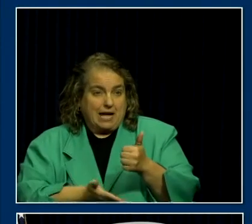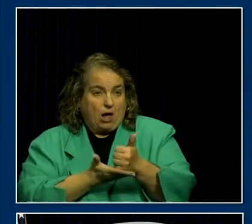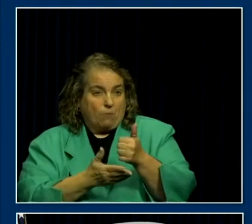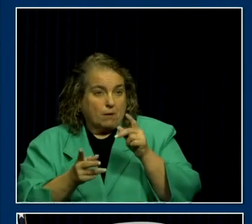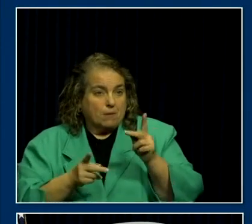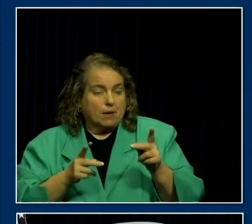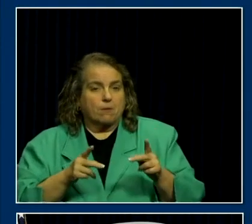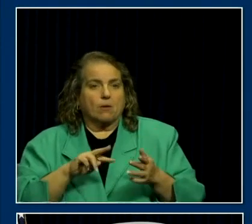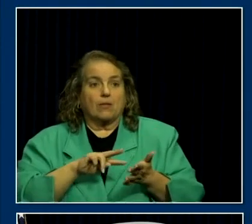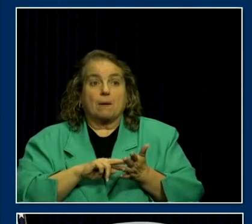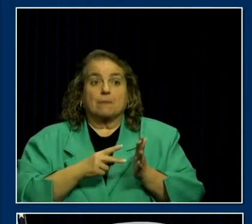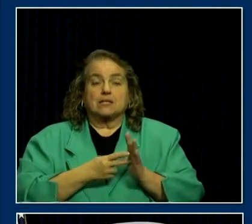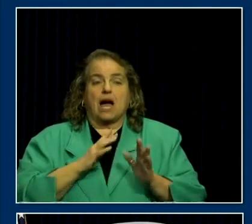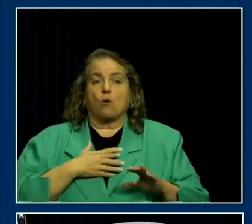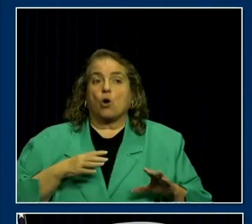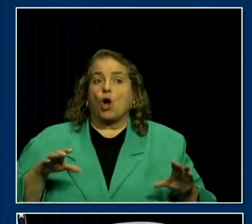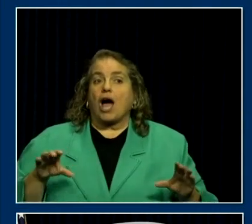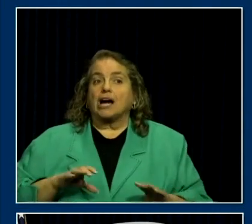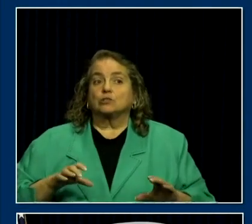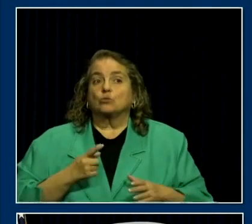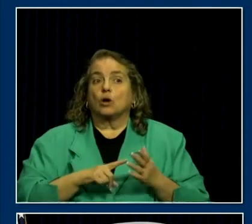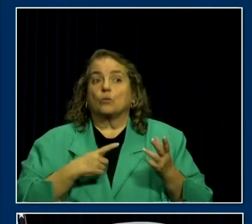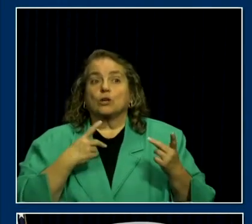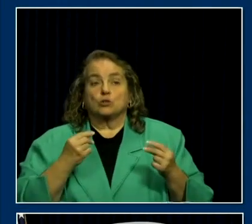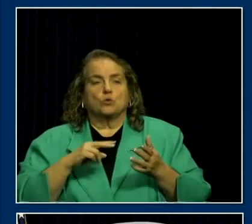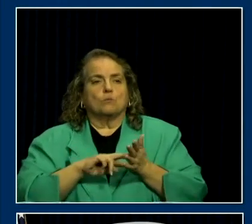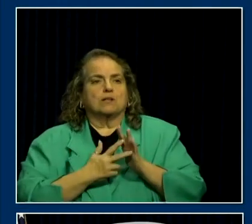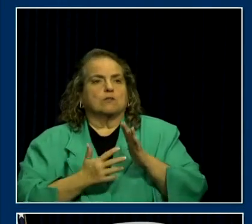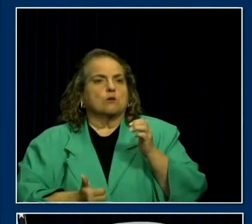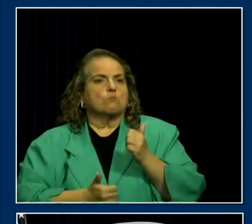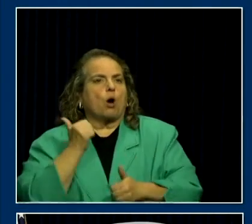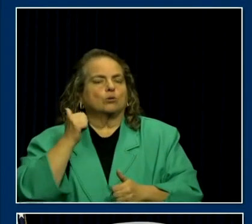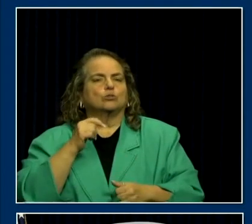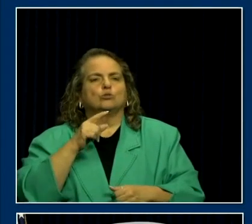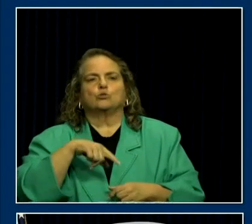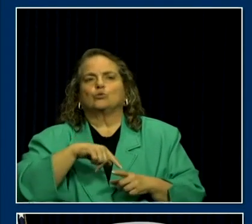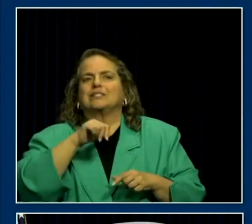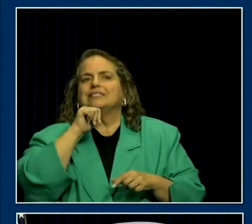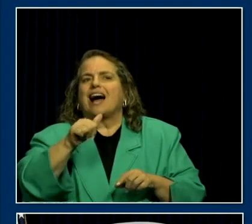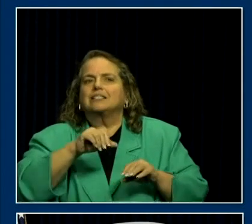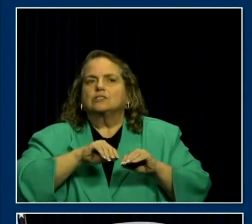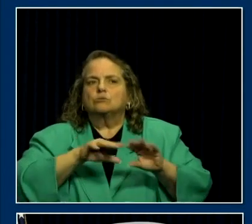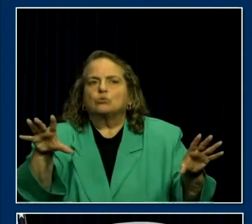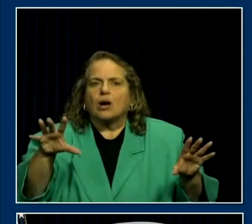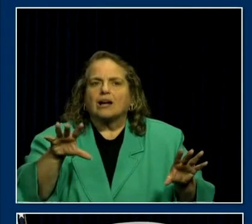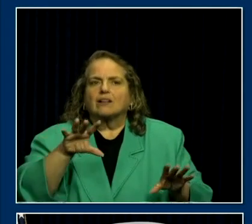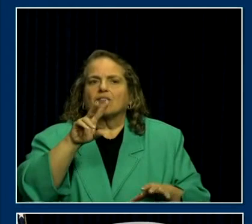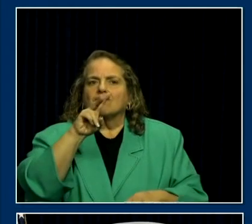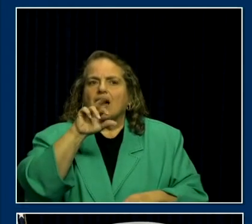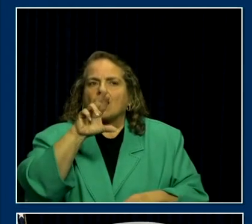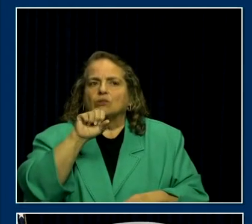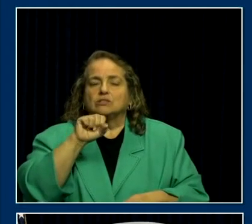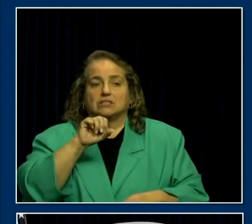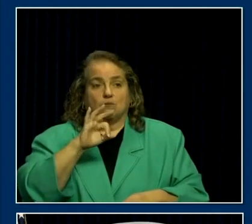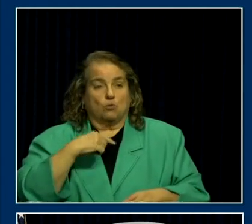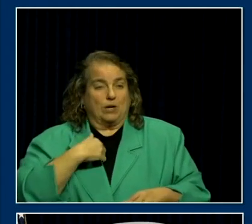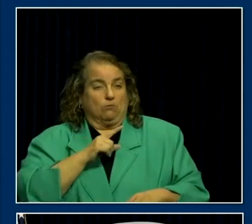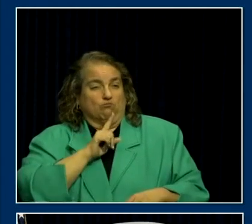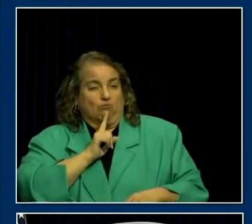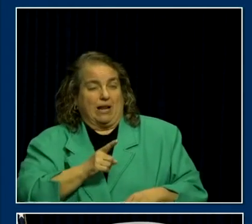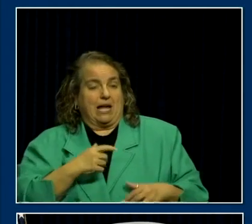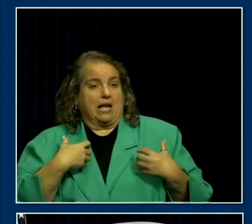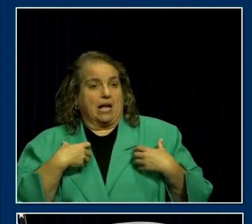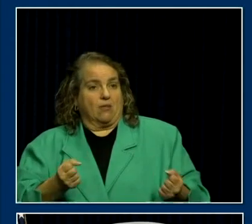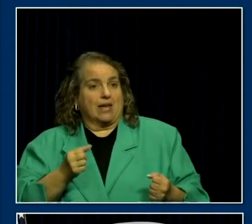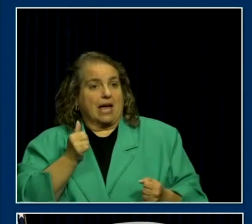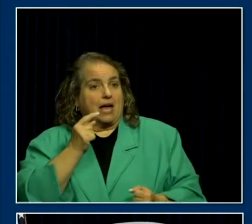time when our actions mean the most to not spreading the virus. This is the time when, if we're truly healthy at home, people